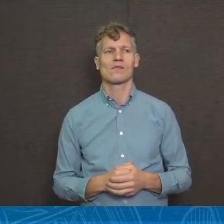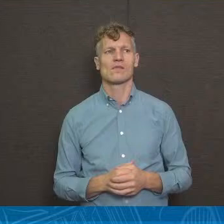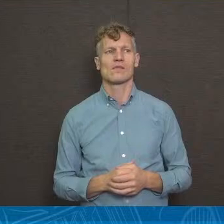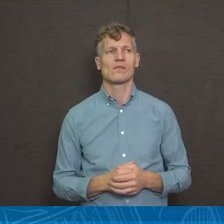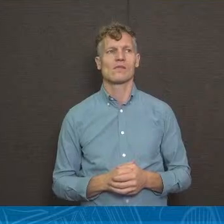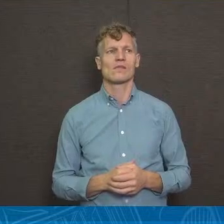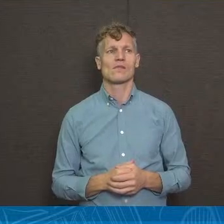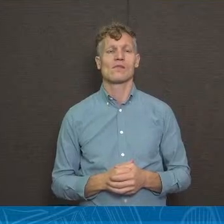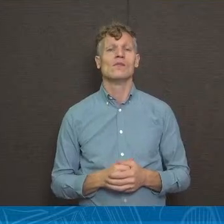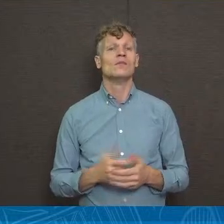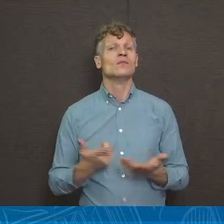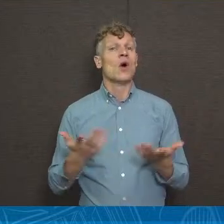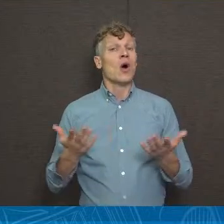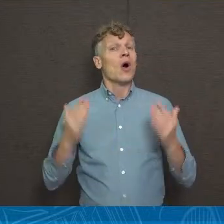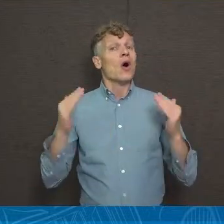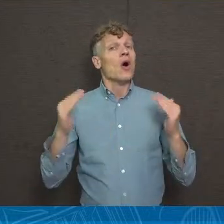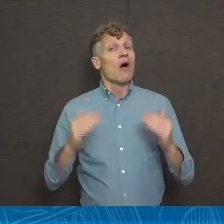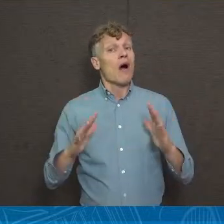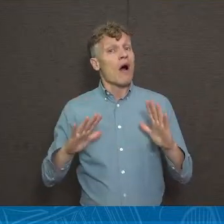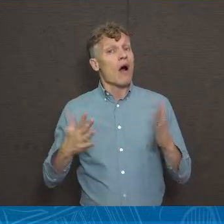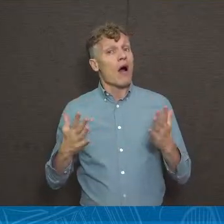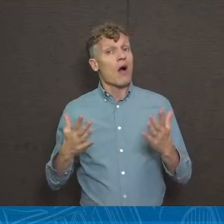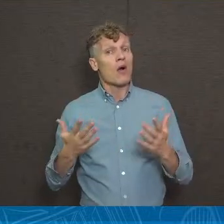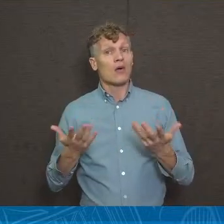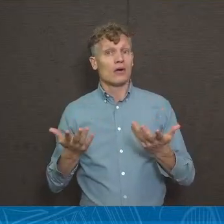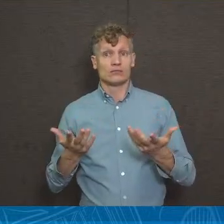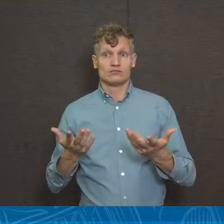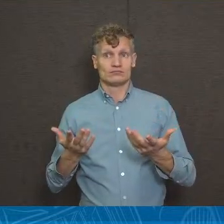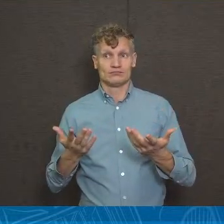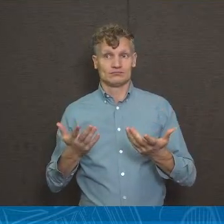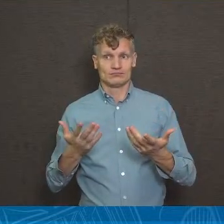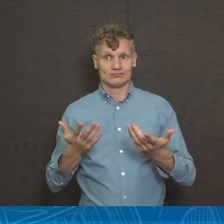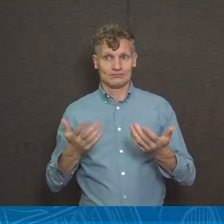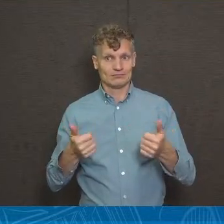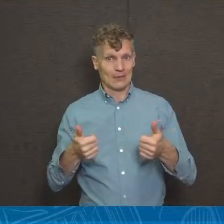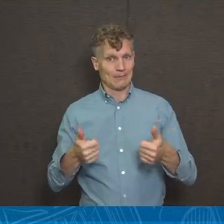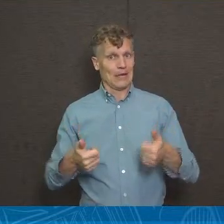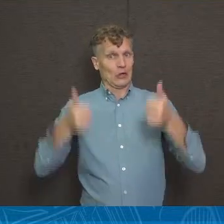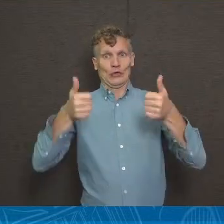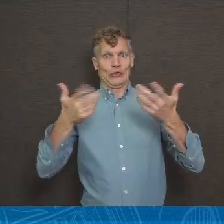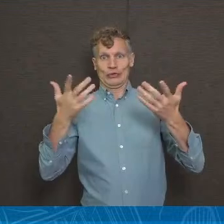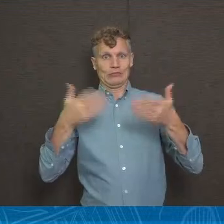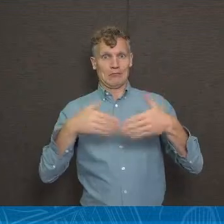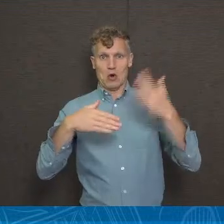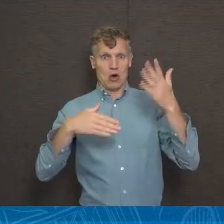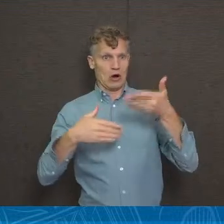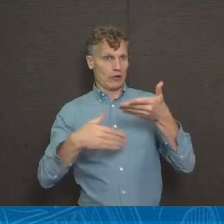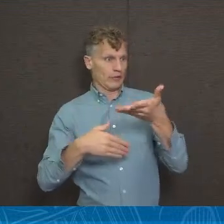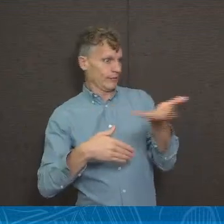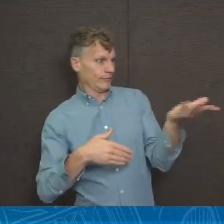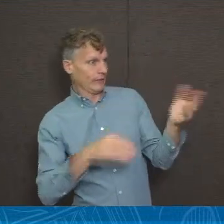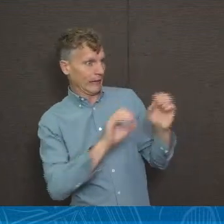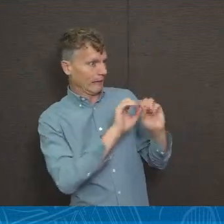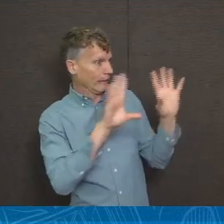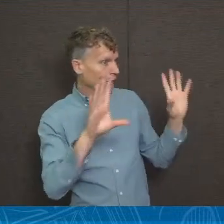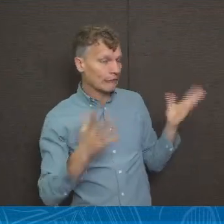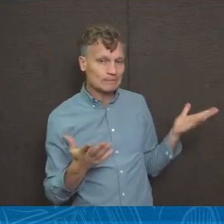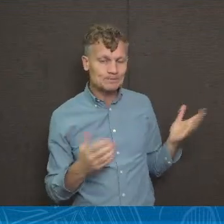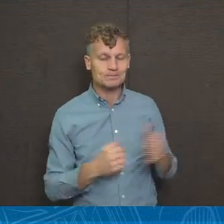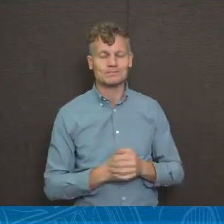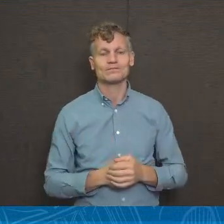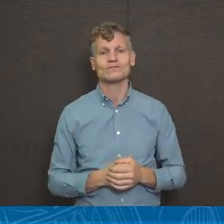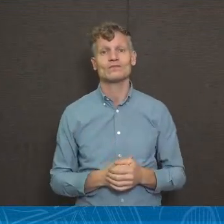what do we need to do to improve shared responsibility? Well, if we want to have responsibility, accountability